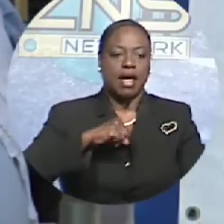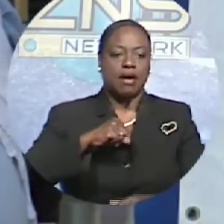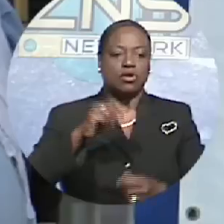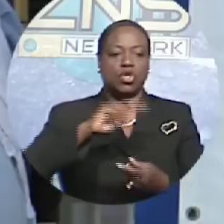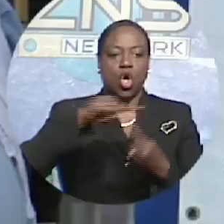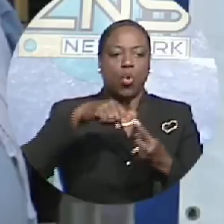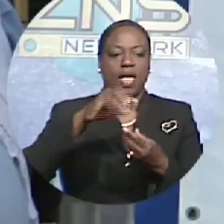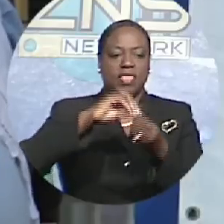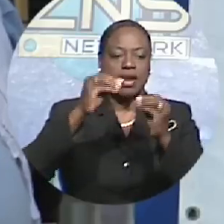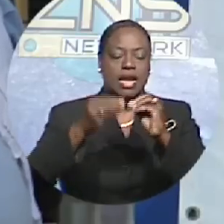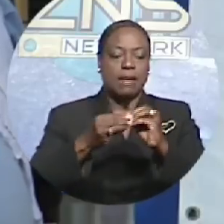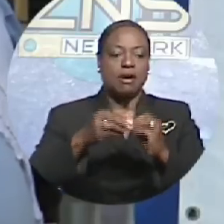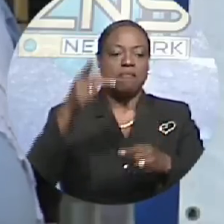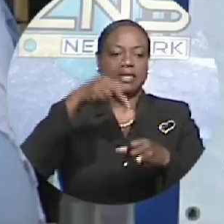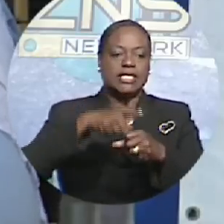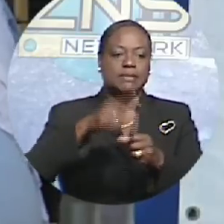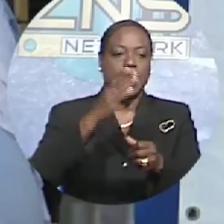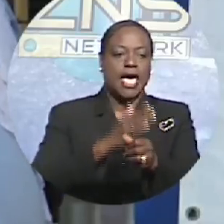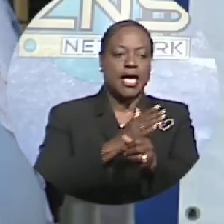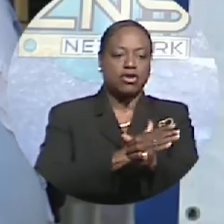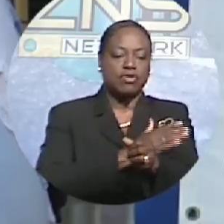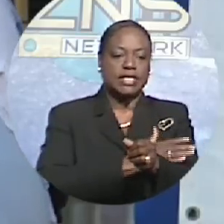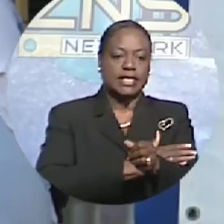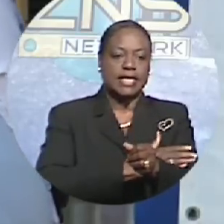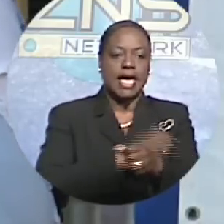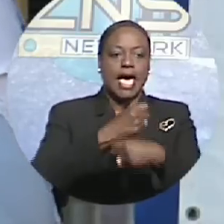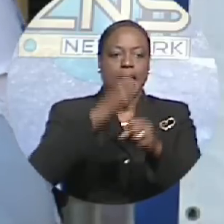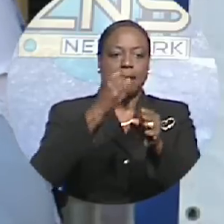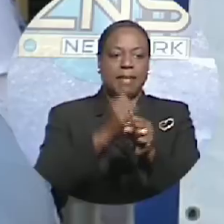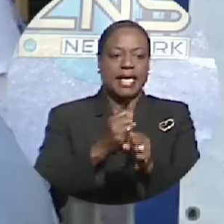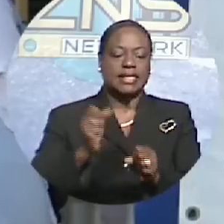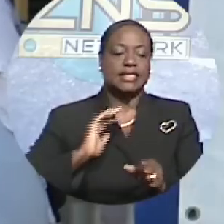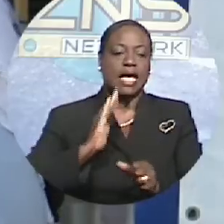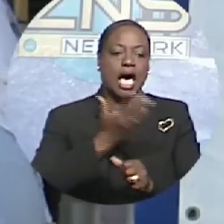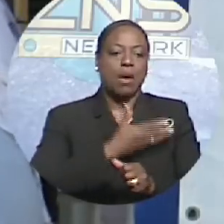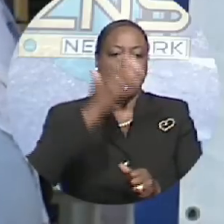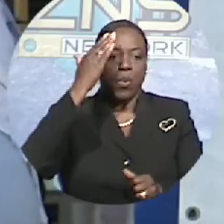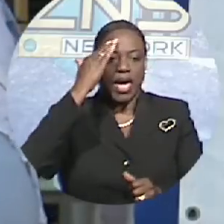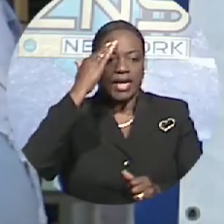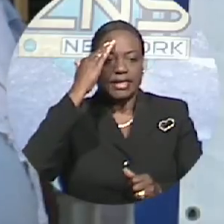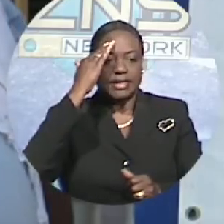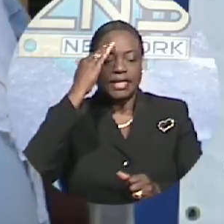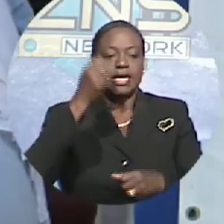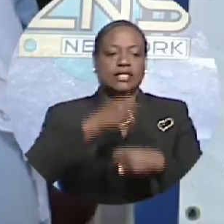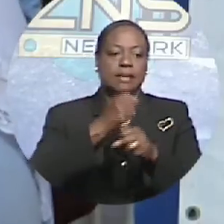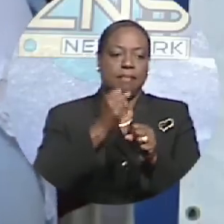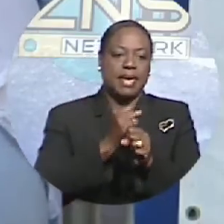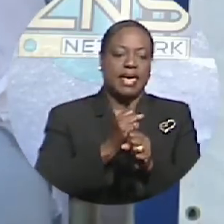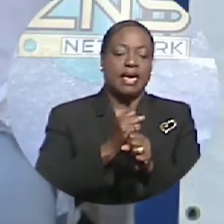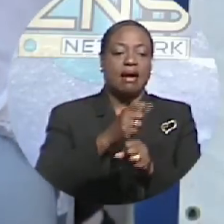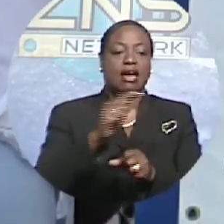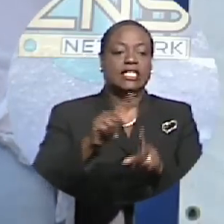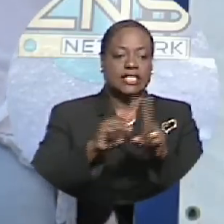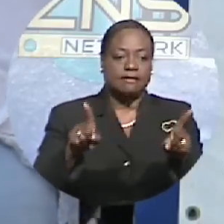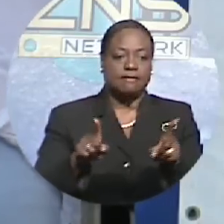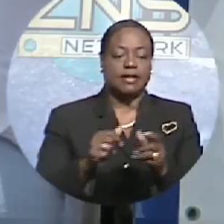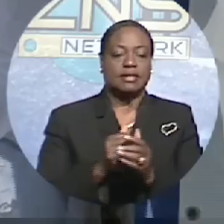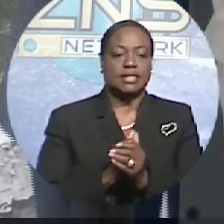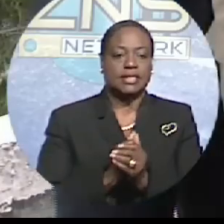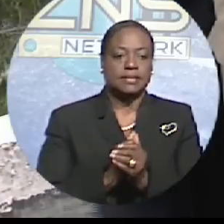keeps increasing. It makes our awareness and our efforts are making a difference. It means that our awareness and efforts are making a difference.